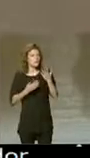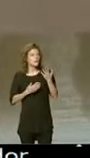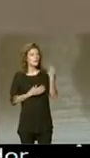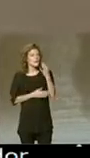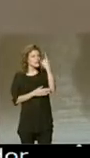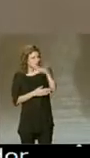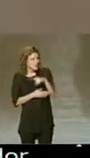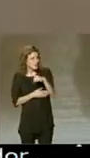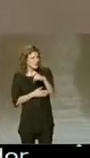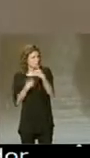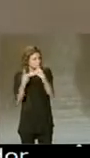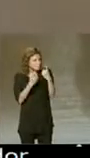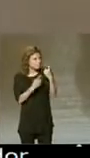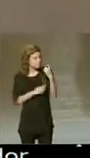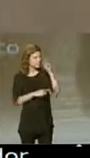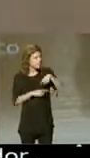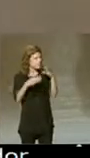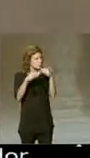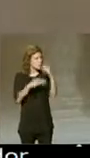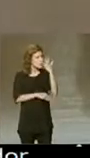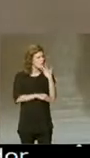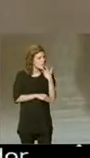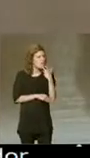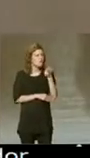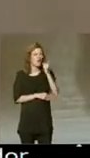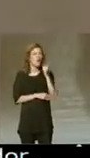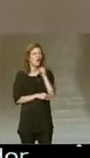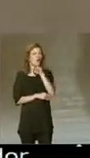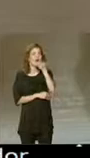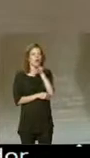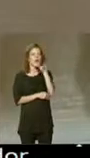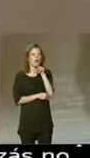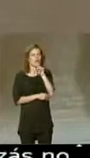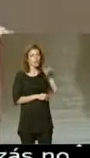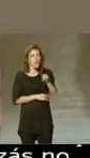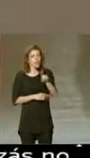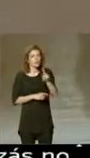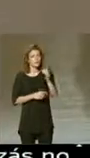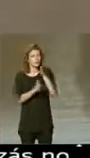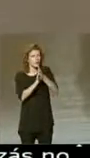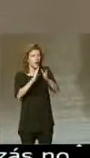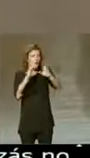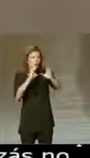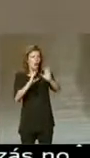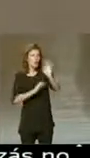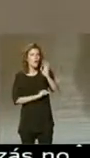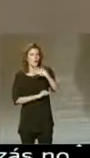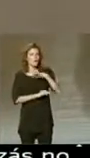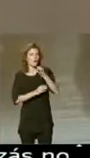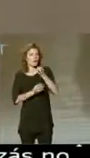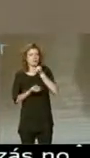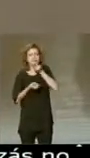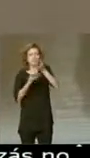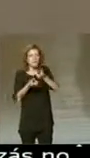the aspirations. It's not only about talking, it's about conveying your views or communicating with